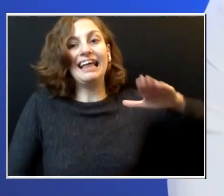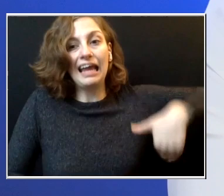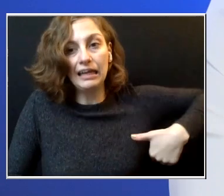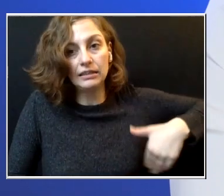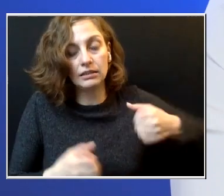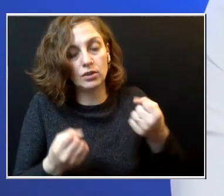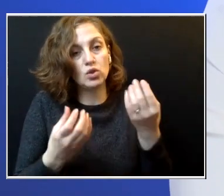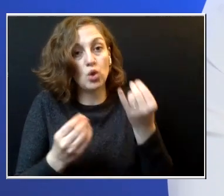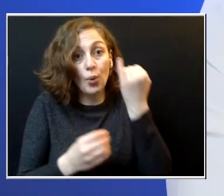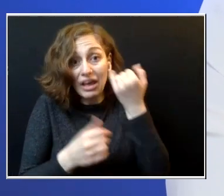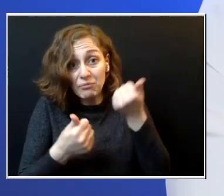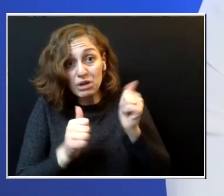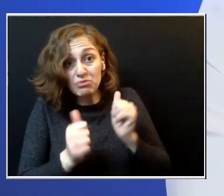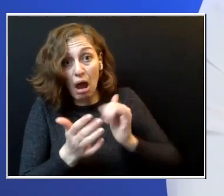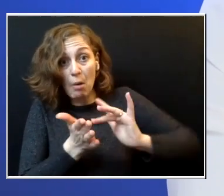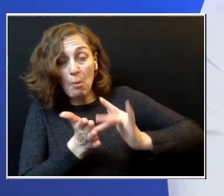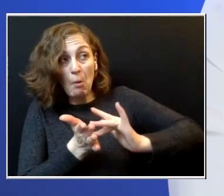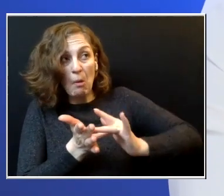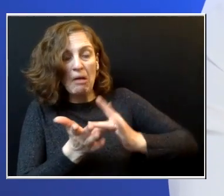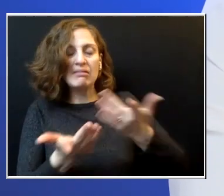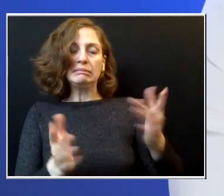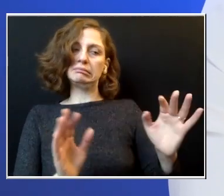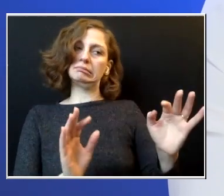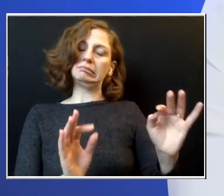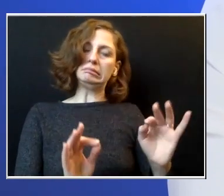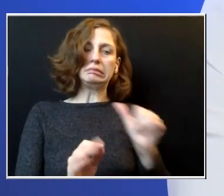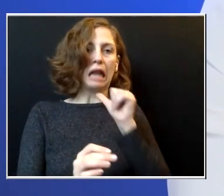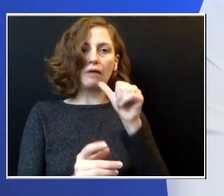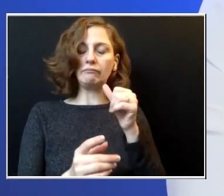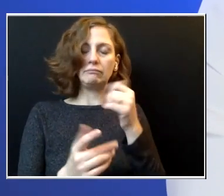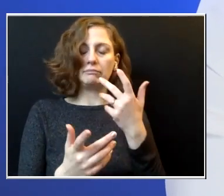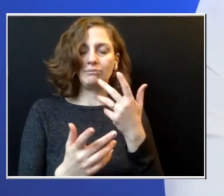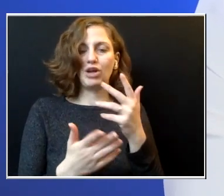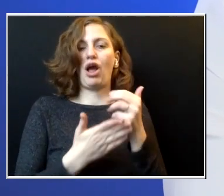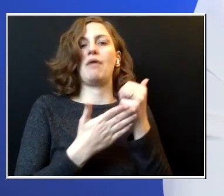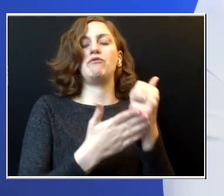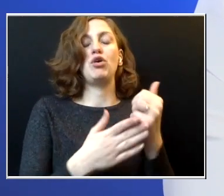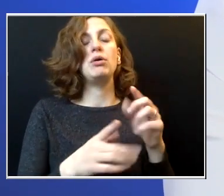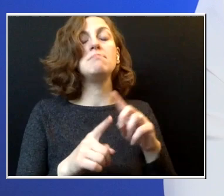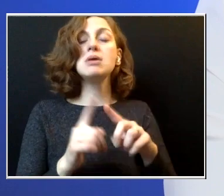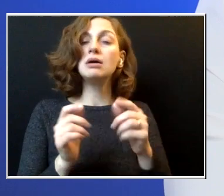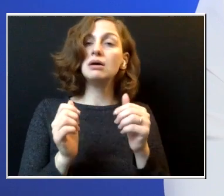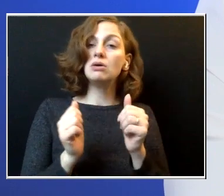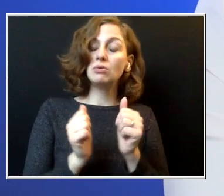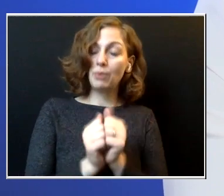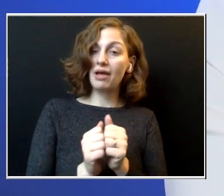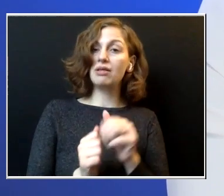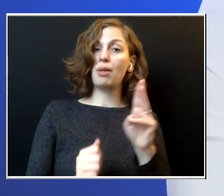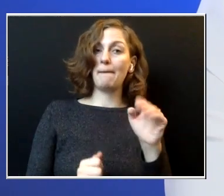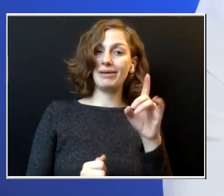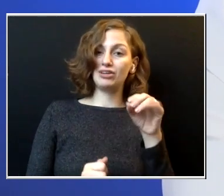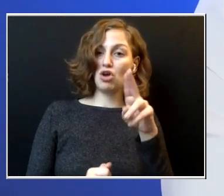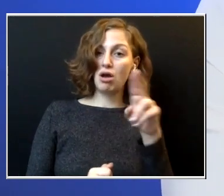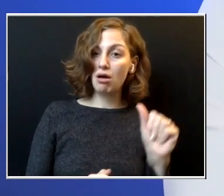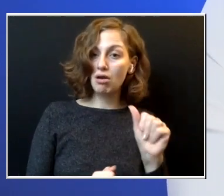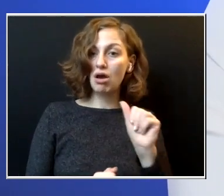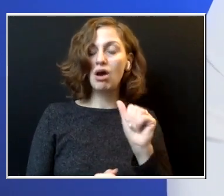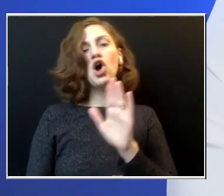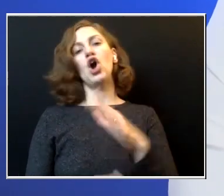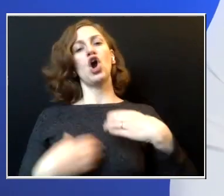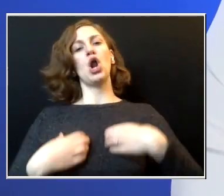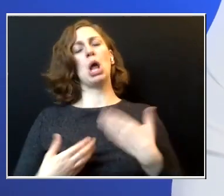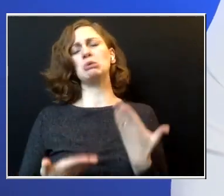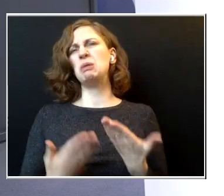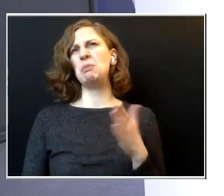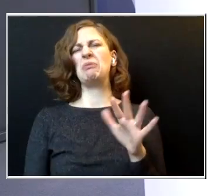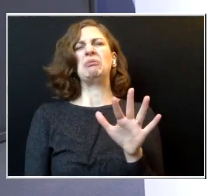for Madonna, we got to her when maybe only 5% of the lung was scarred, and so the drugs have worked incredibly well, and 4 years later, she's still